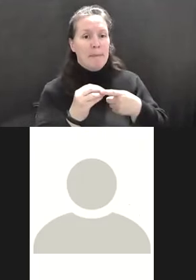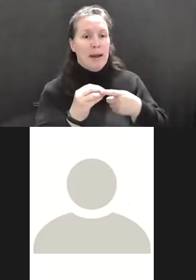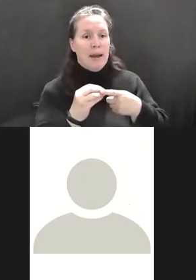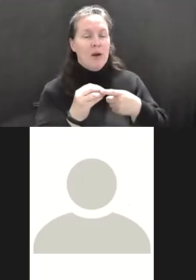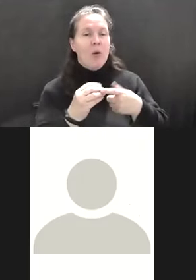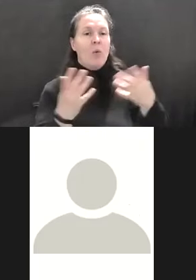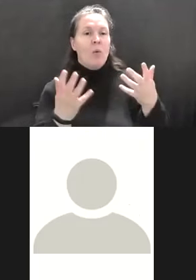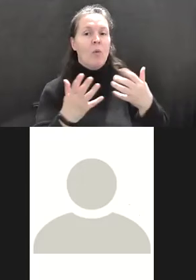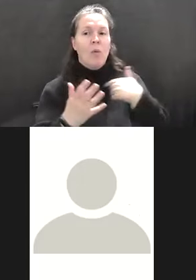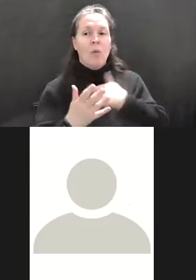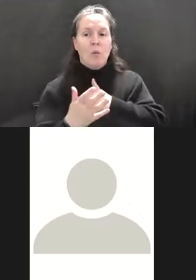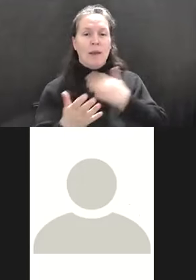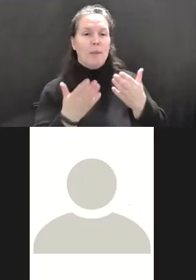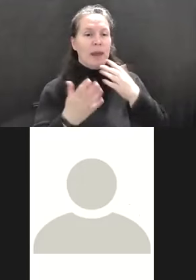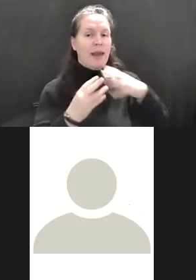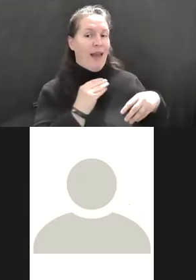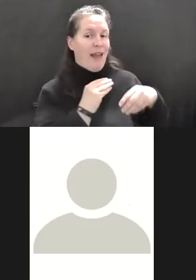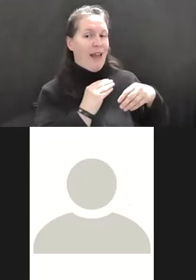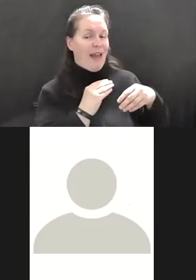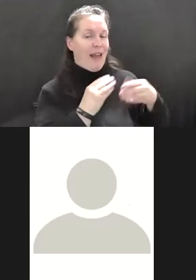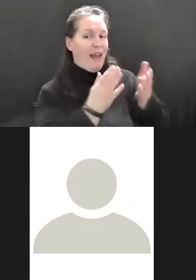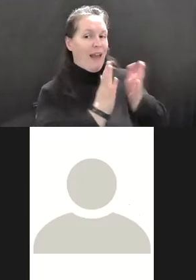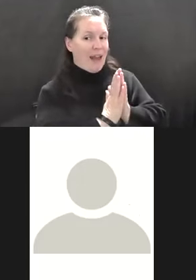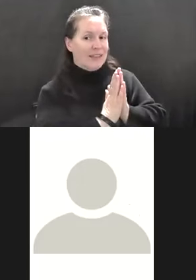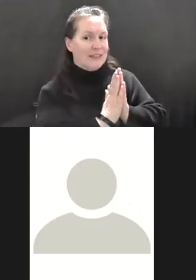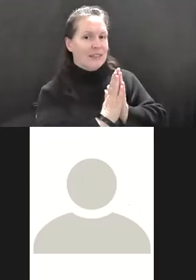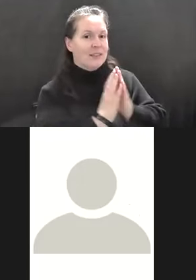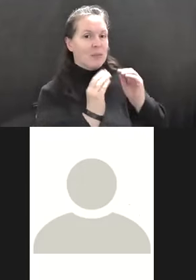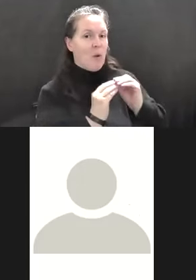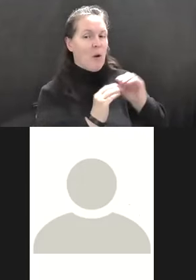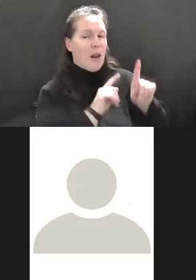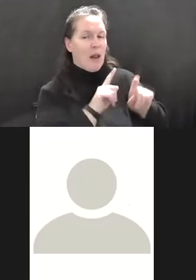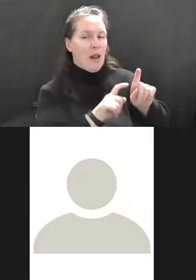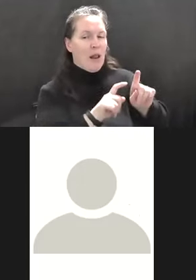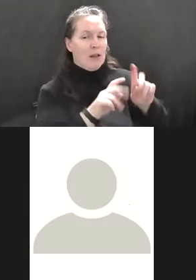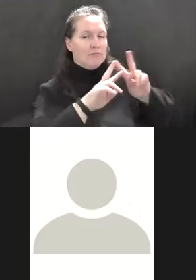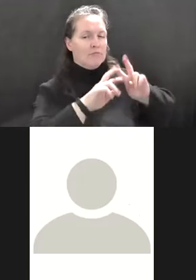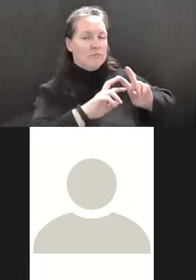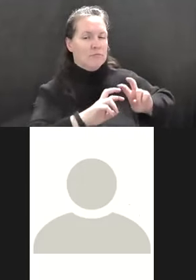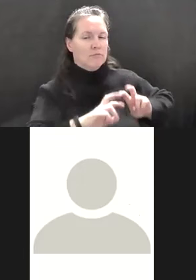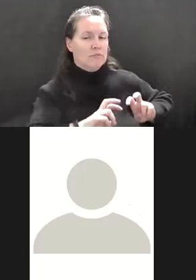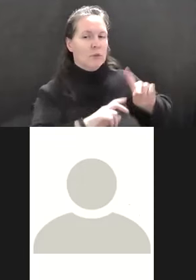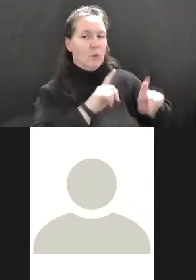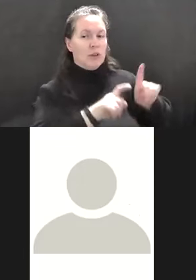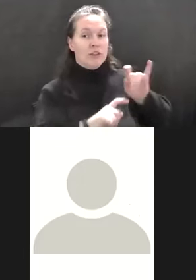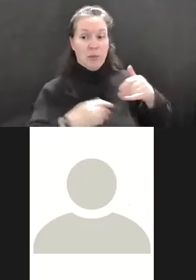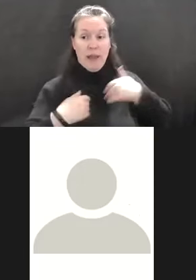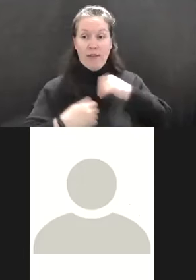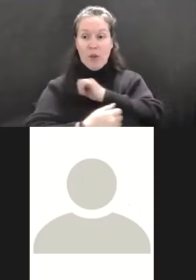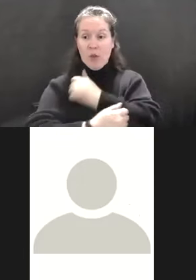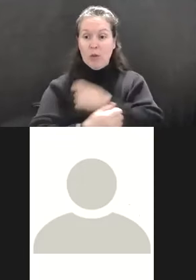what may have asked some further questions on, whether or not we have the authority to address